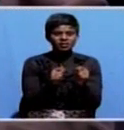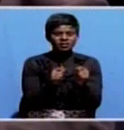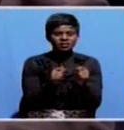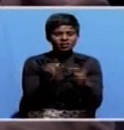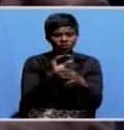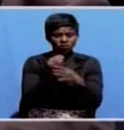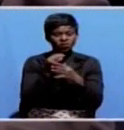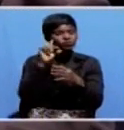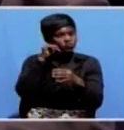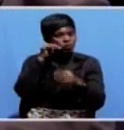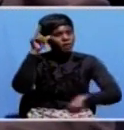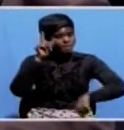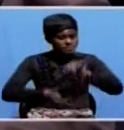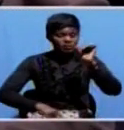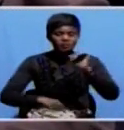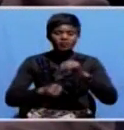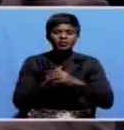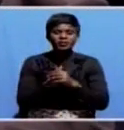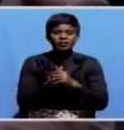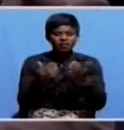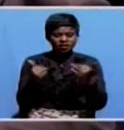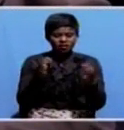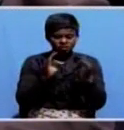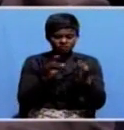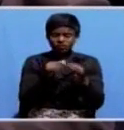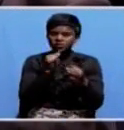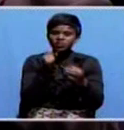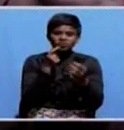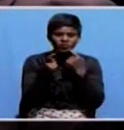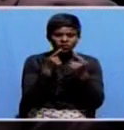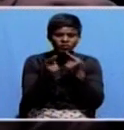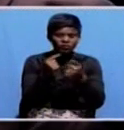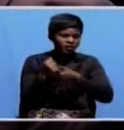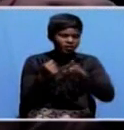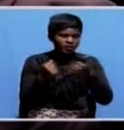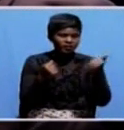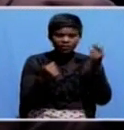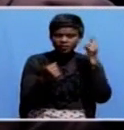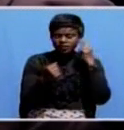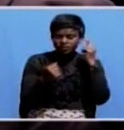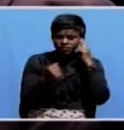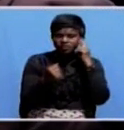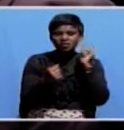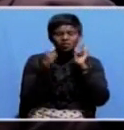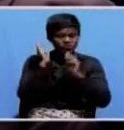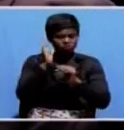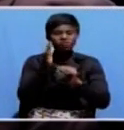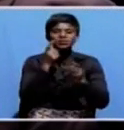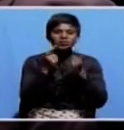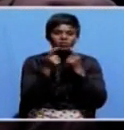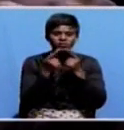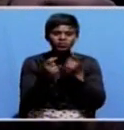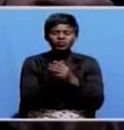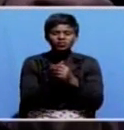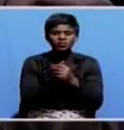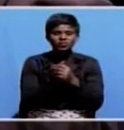dismissed. Now, if you don't talk about it, another radio station will do that.